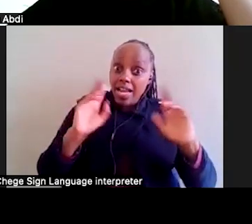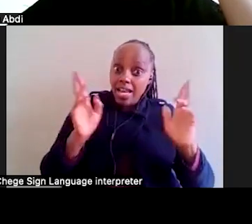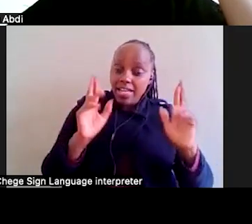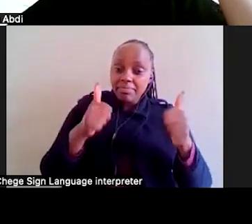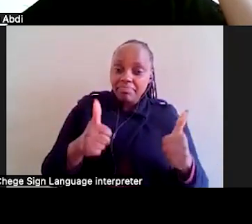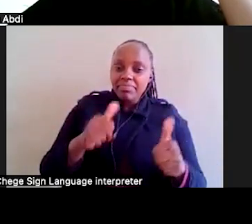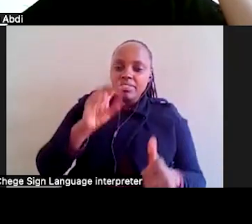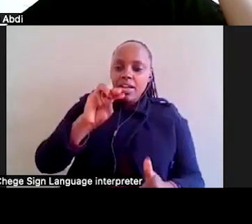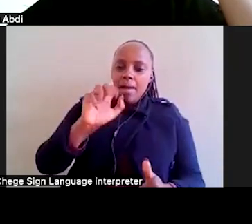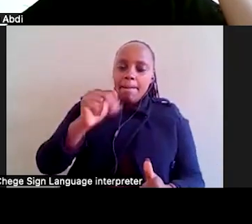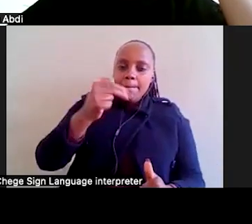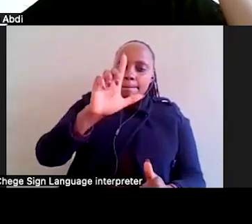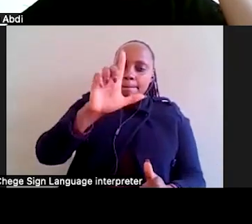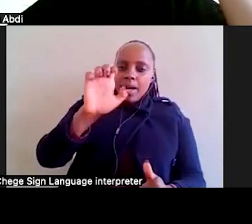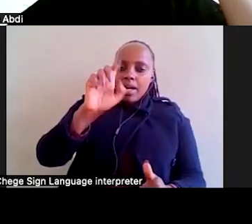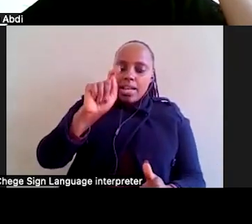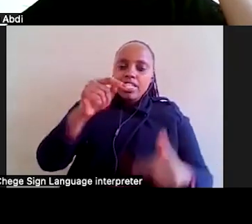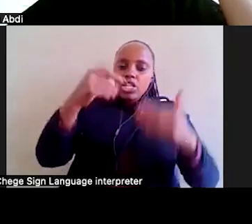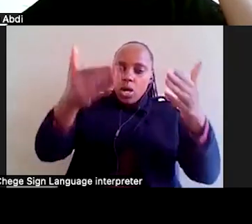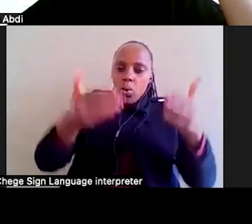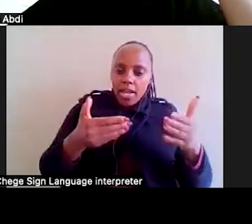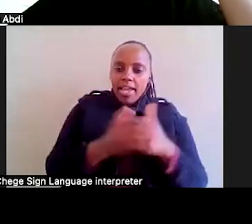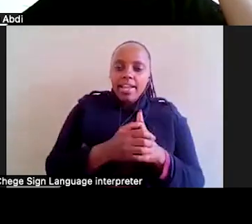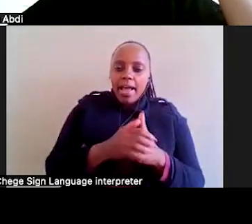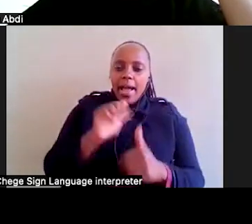Marlet, welcome. Marlet Amare